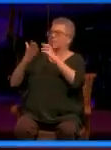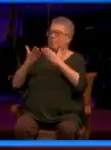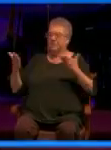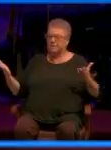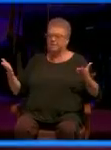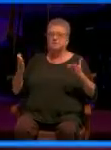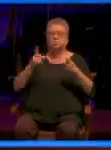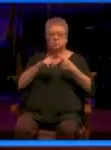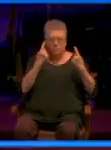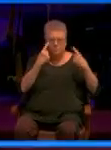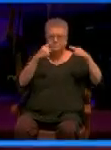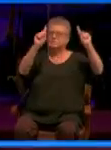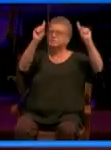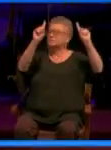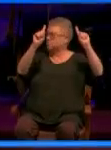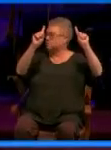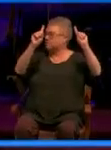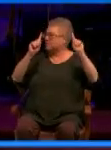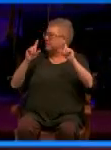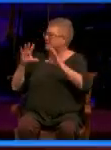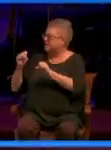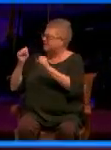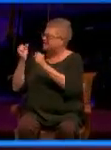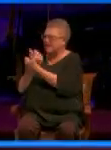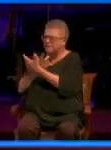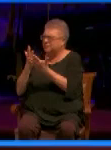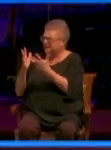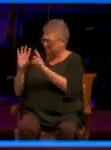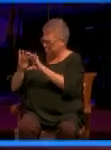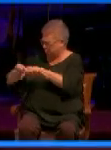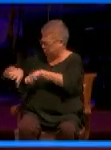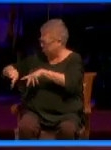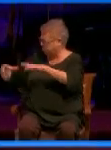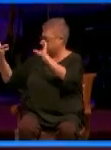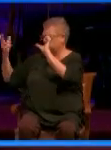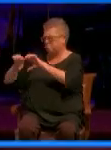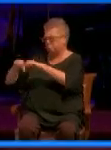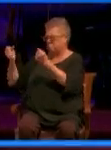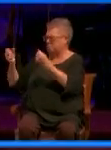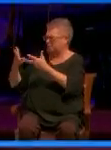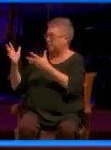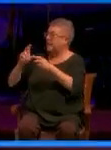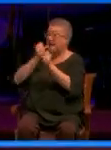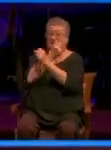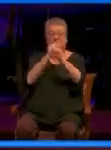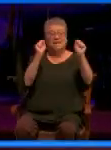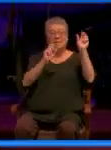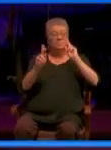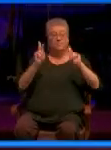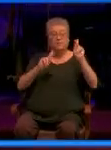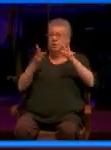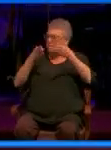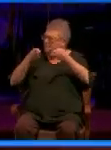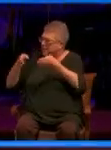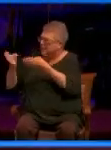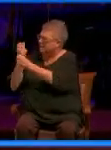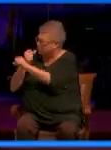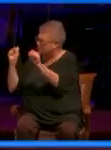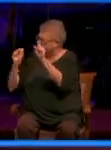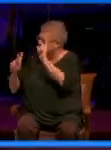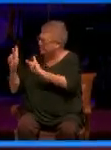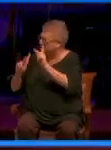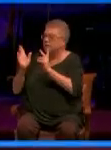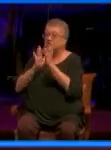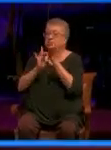to you. He takes this broken family and he saves people. He has a plan to save people. Jesus